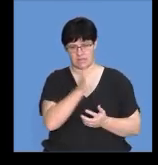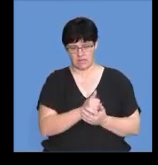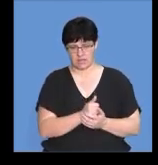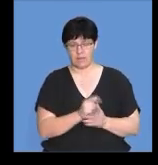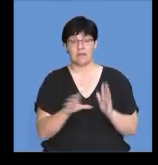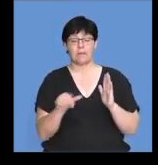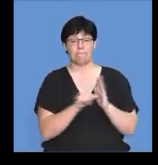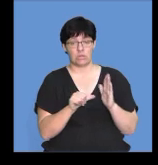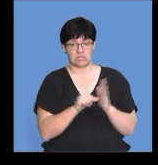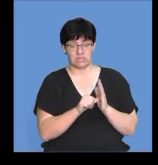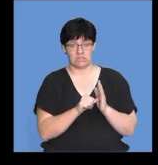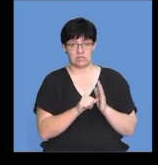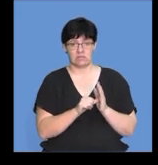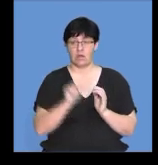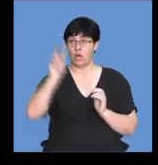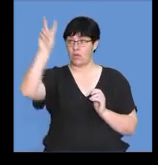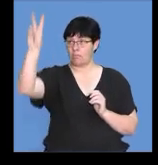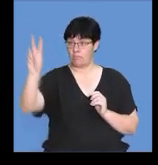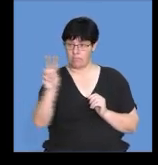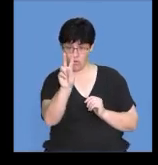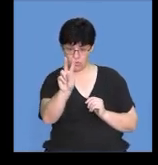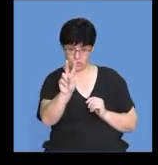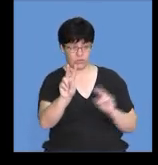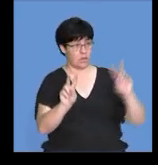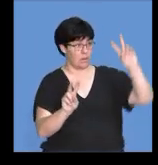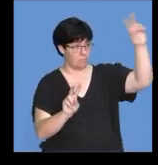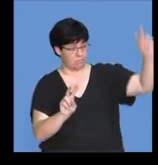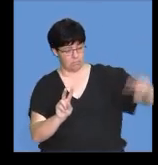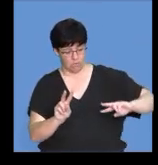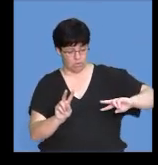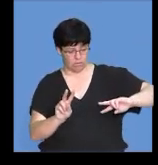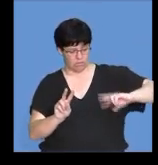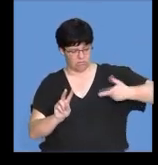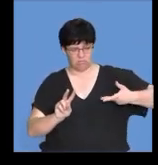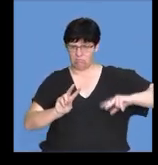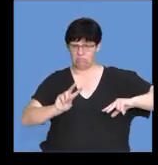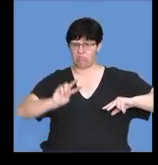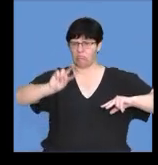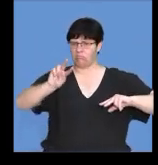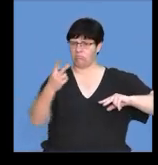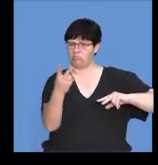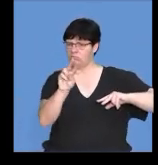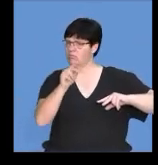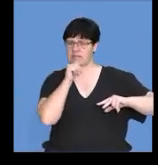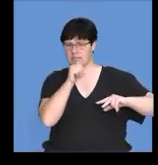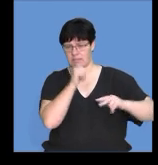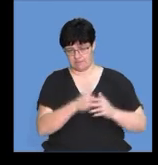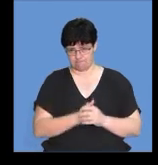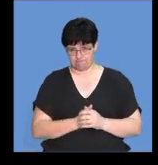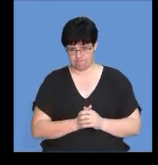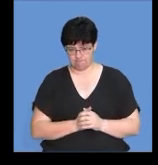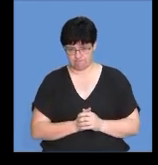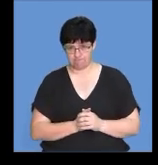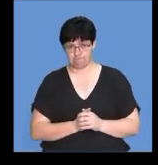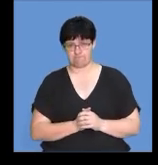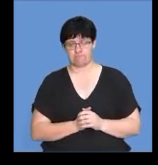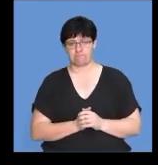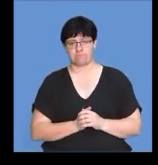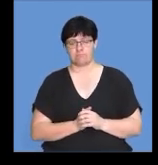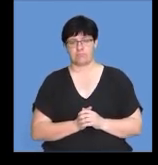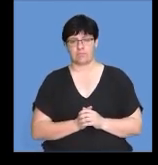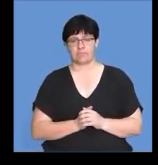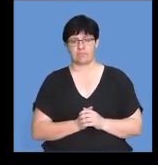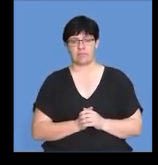the important thing is that both these need to go together on one side of the table and the other two on the opposite